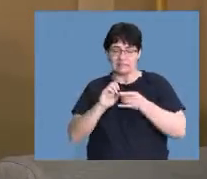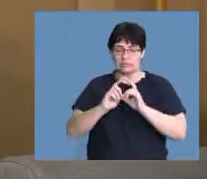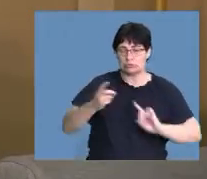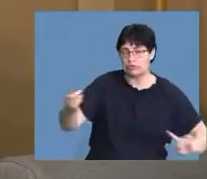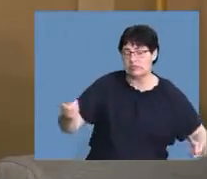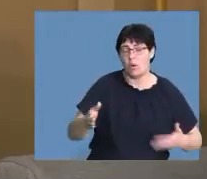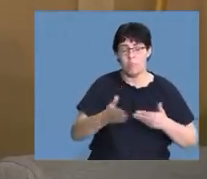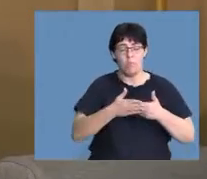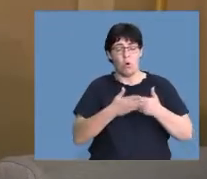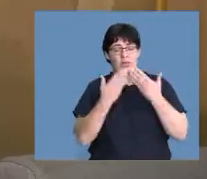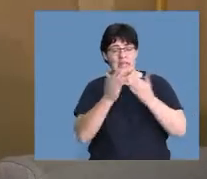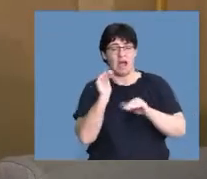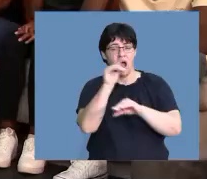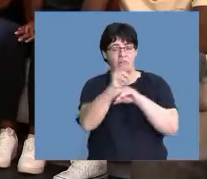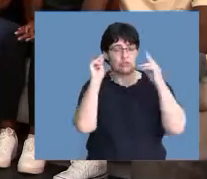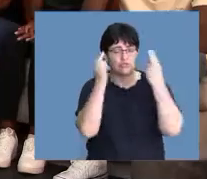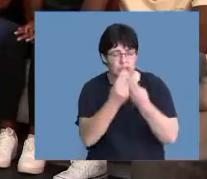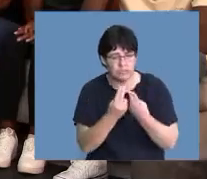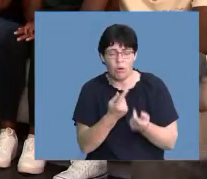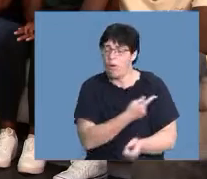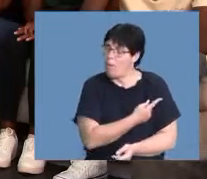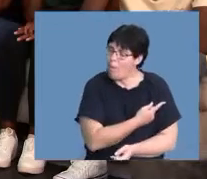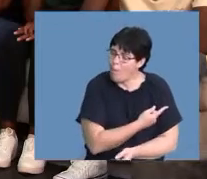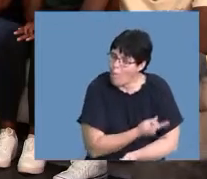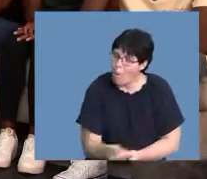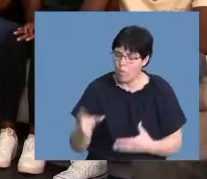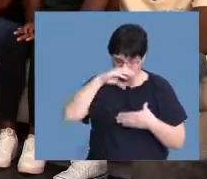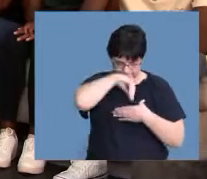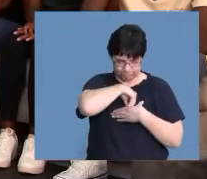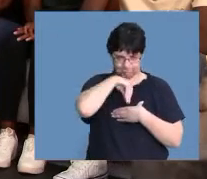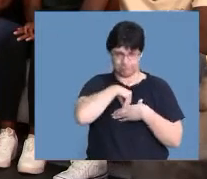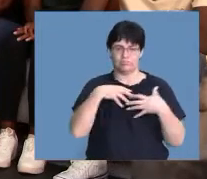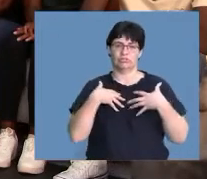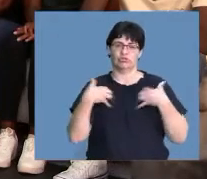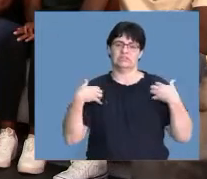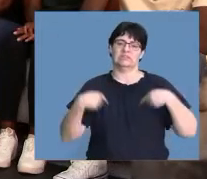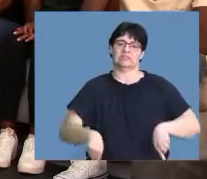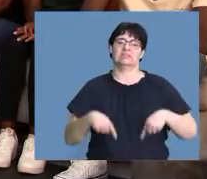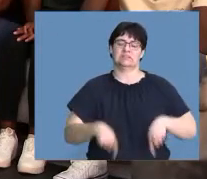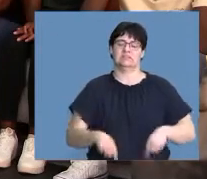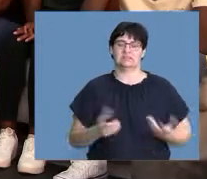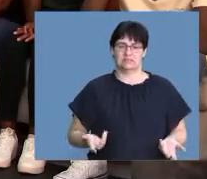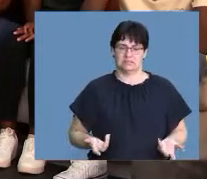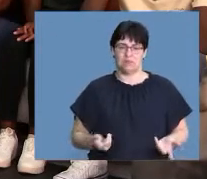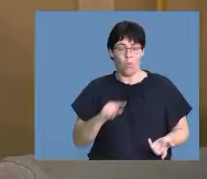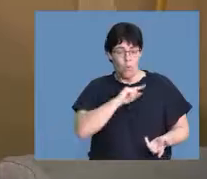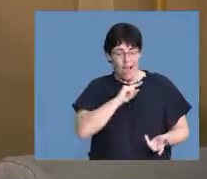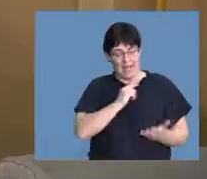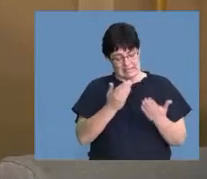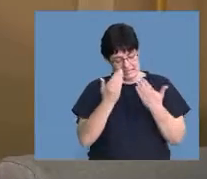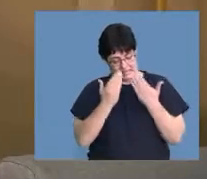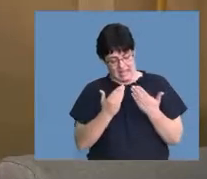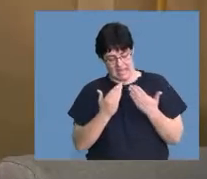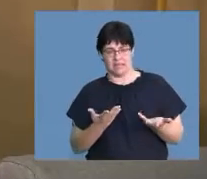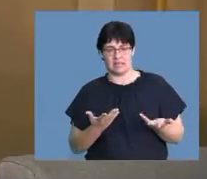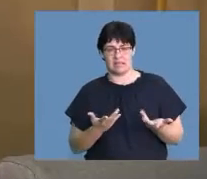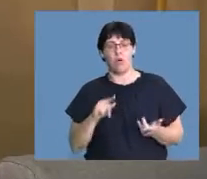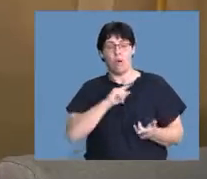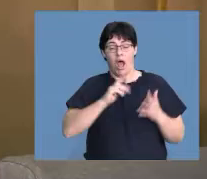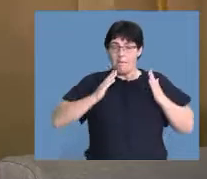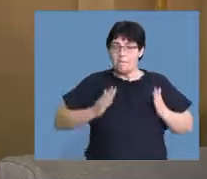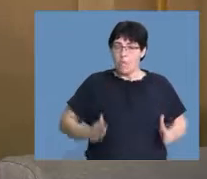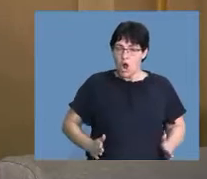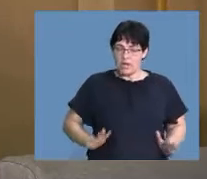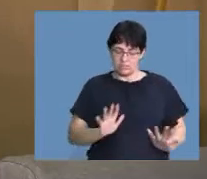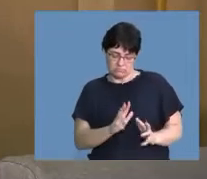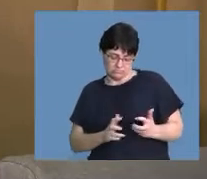or studying further. Everybody has stress and anxiety. when they are studying. It's how you cope with